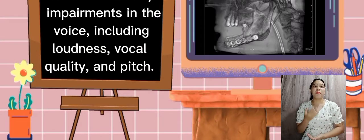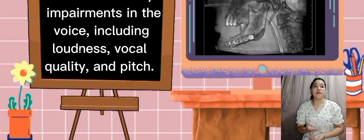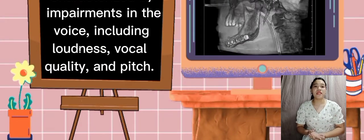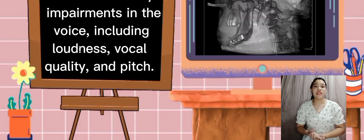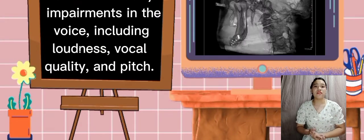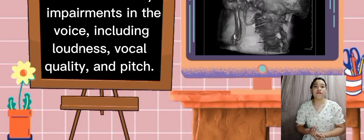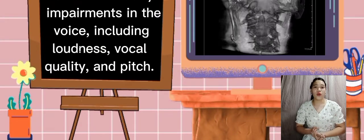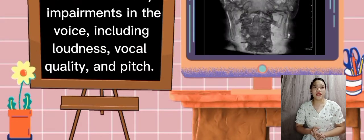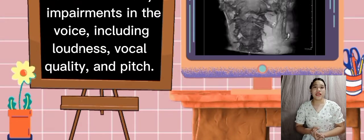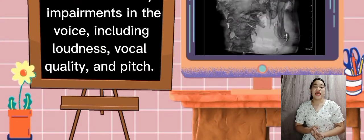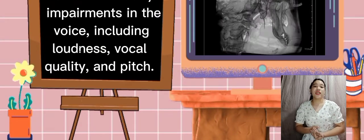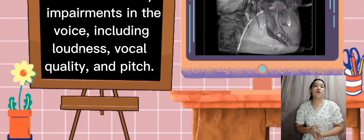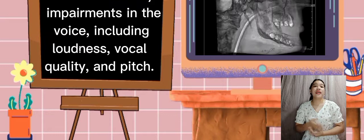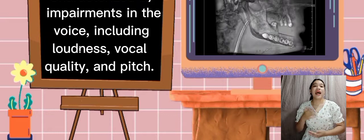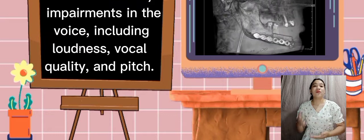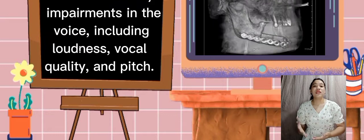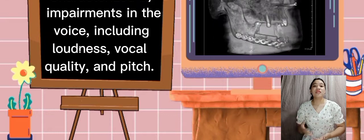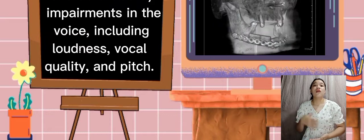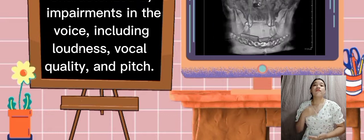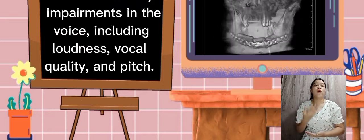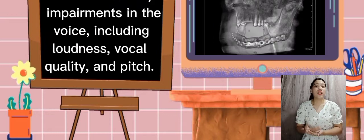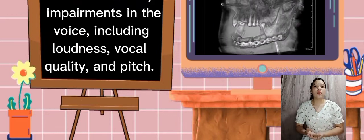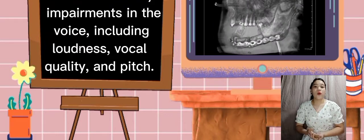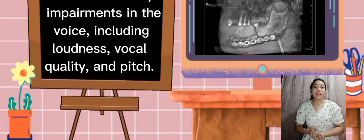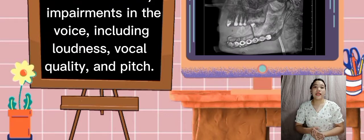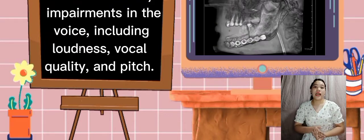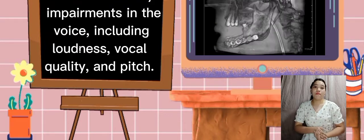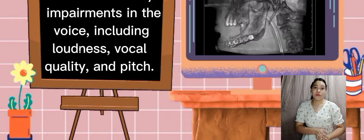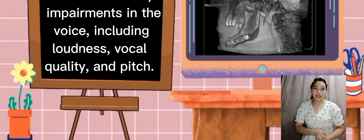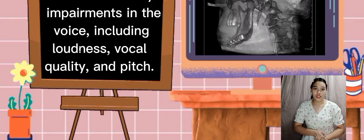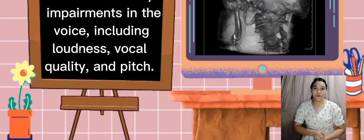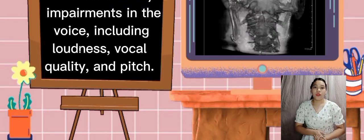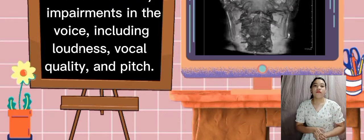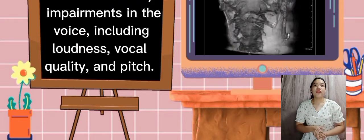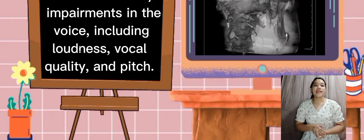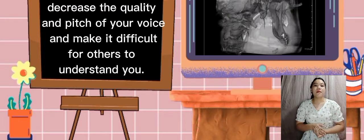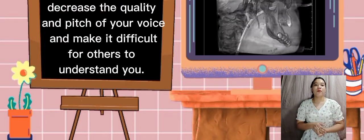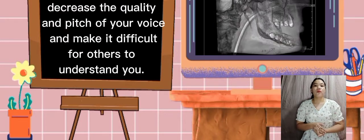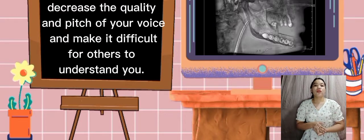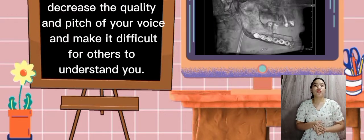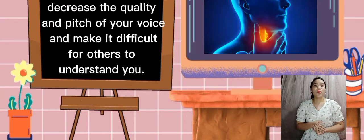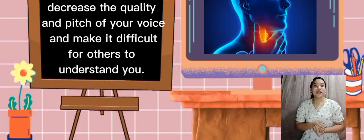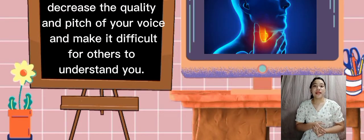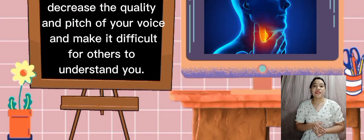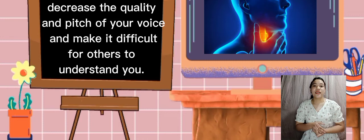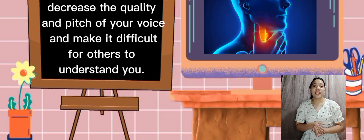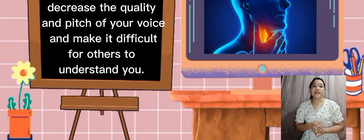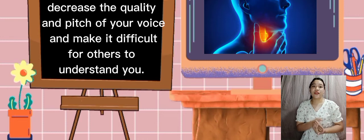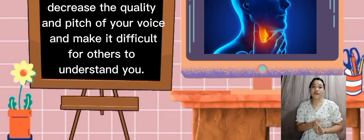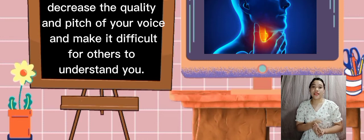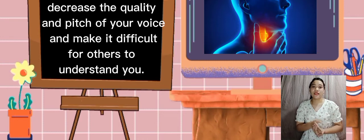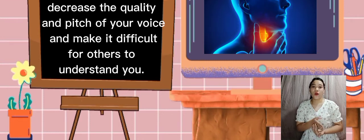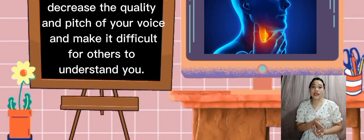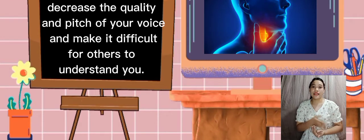by impairments in the voice, including loudness, vocal quality, and pitch. For example, throat cancer